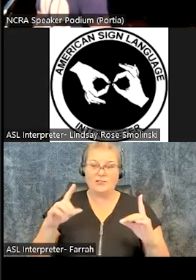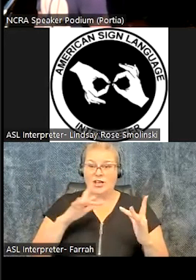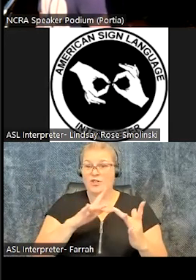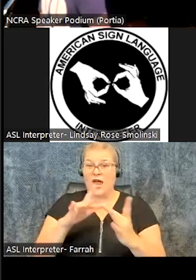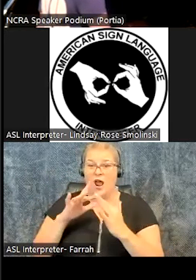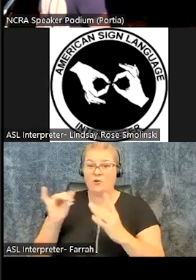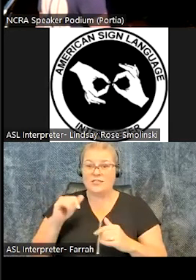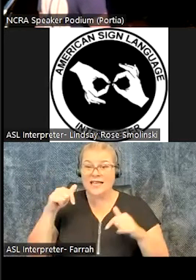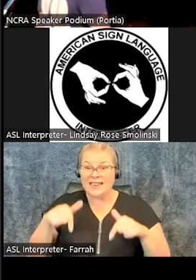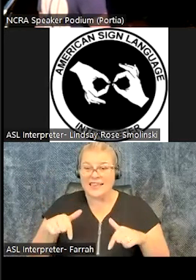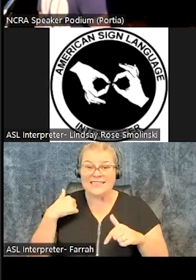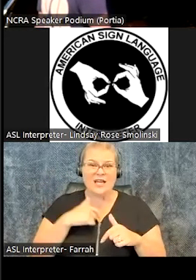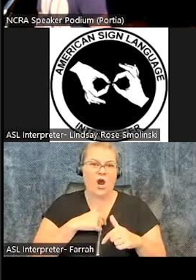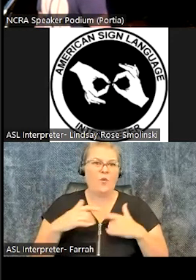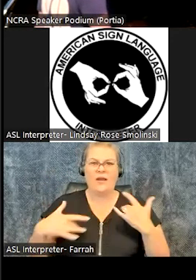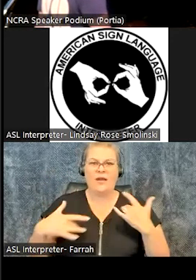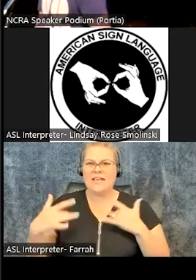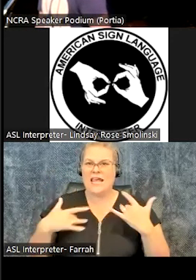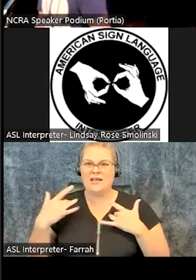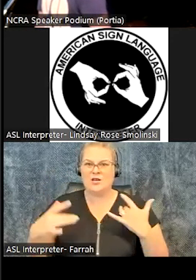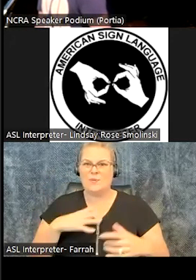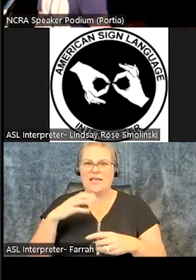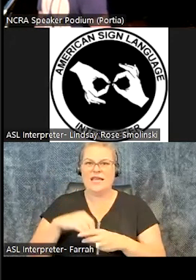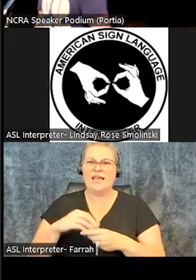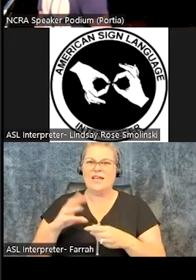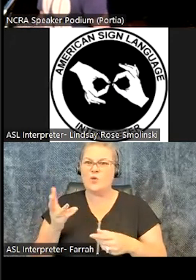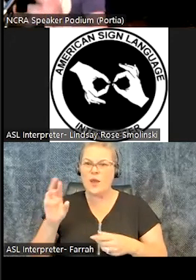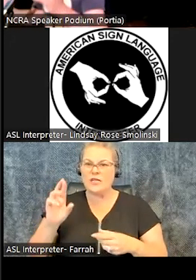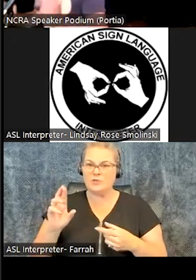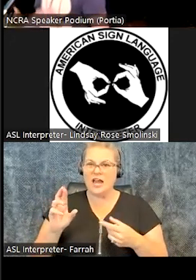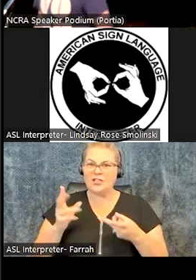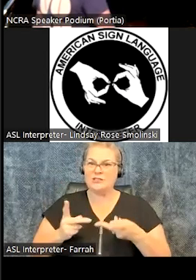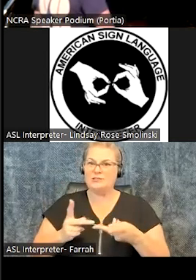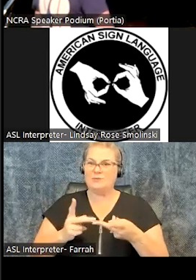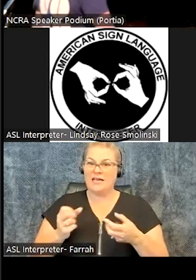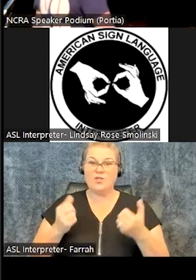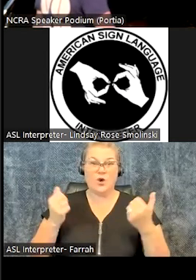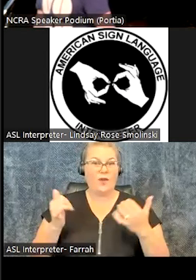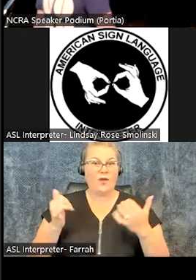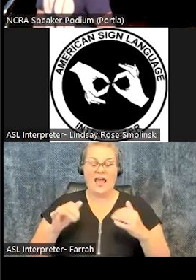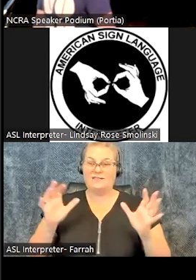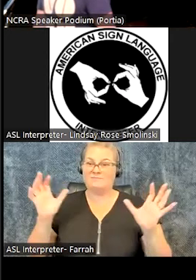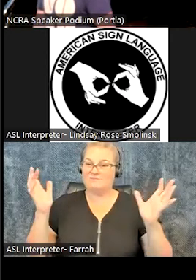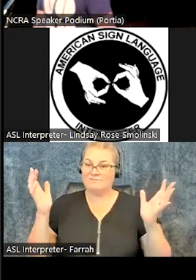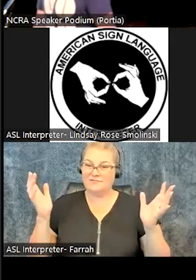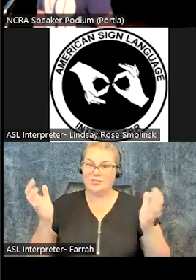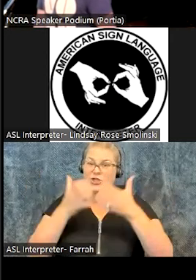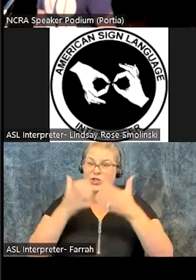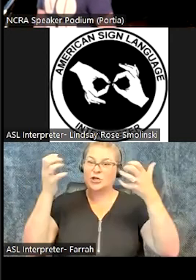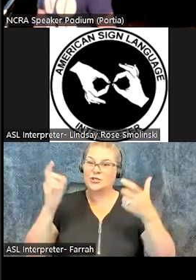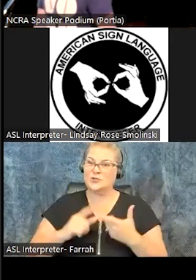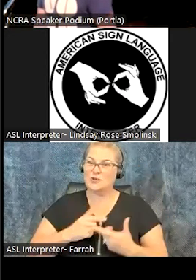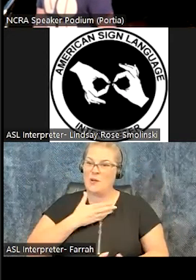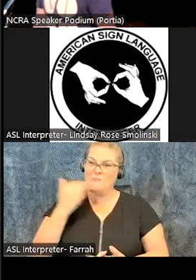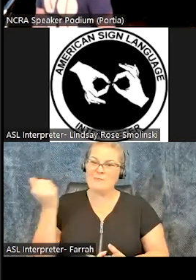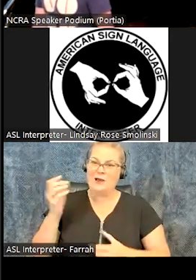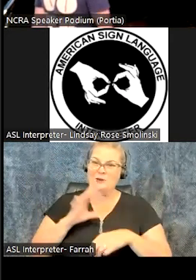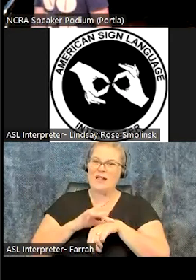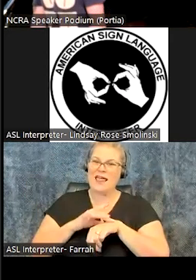we're excited to be in the waste reduction space. So with that, cheers to a better planet. Thanks for having me.